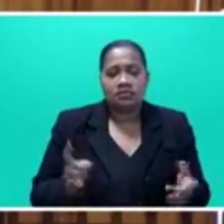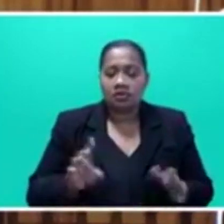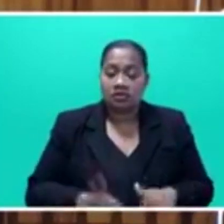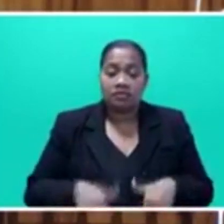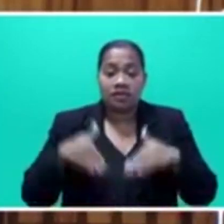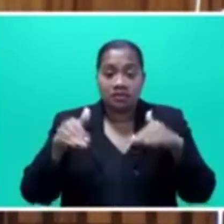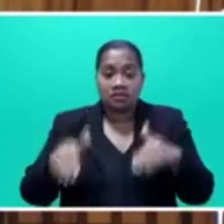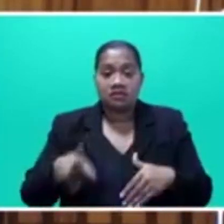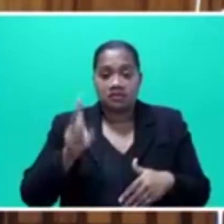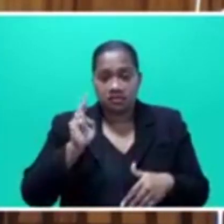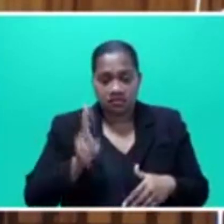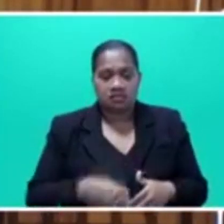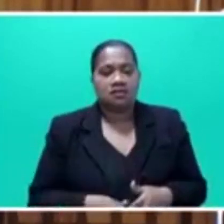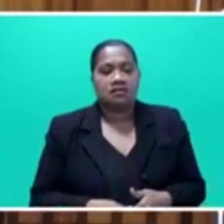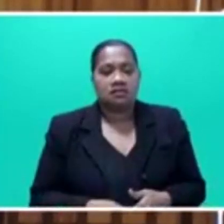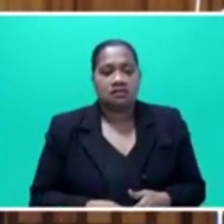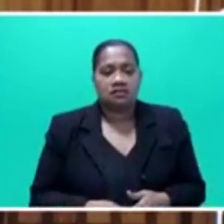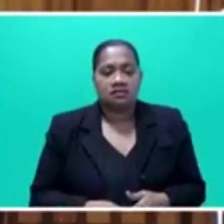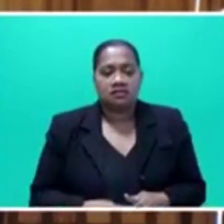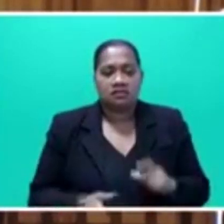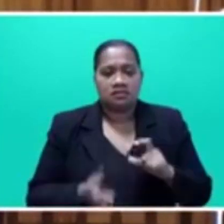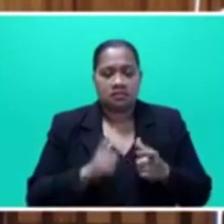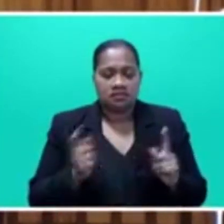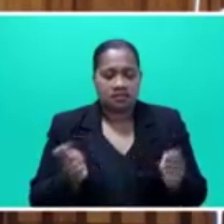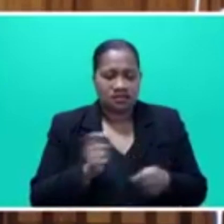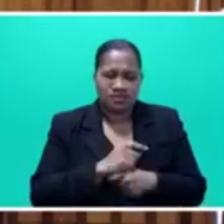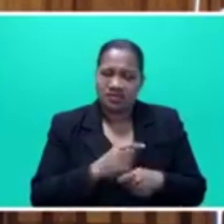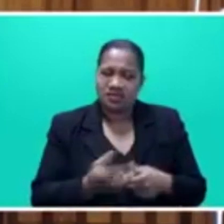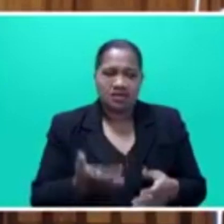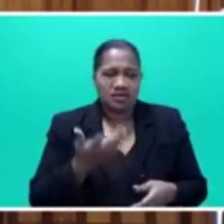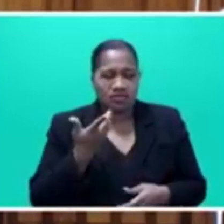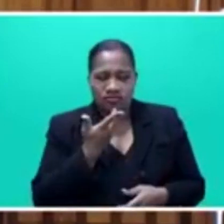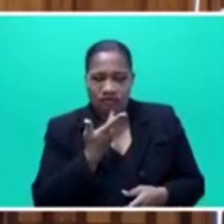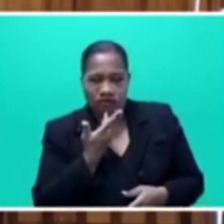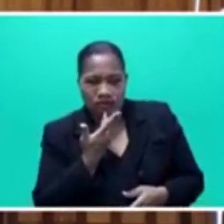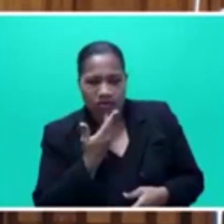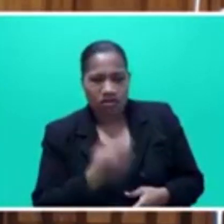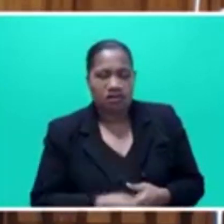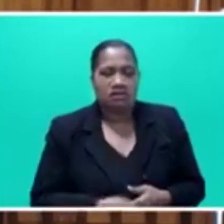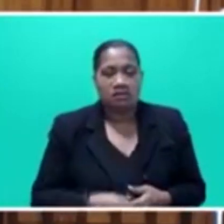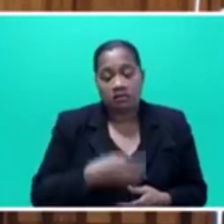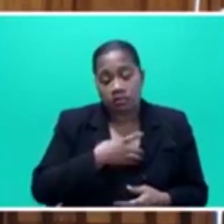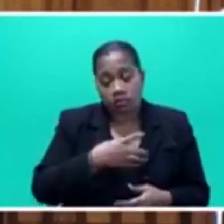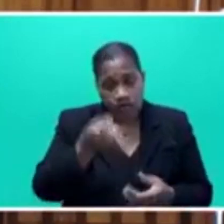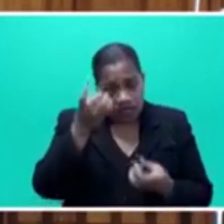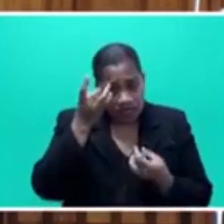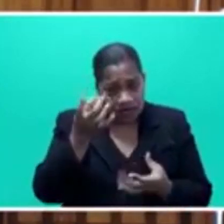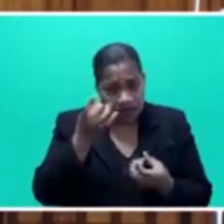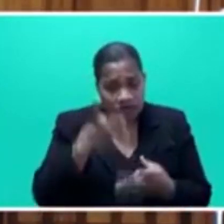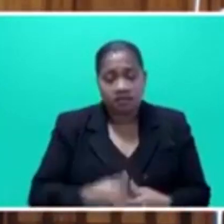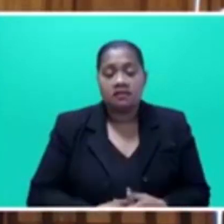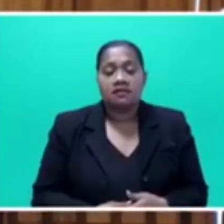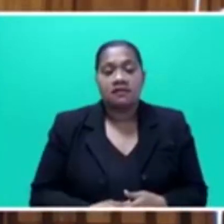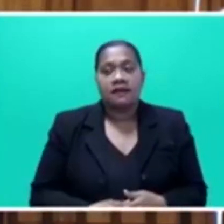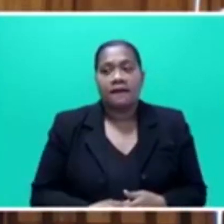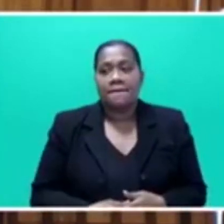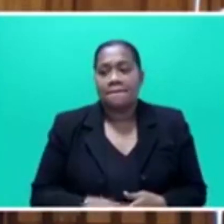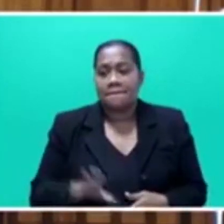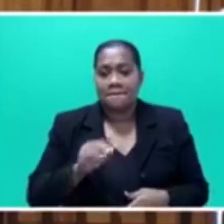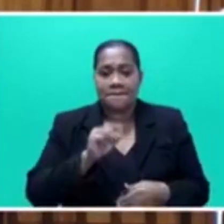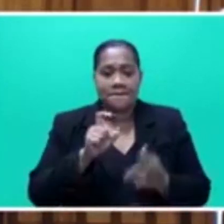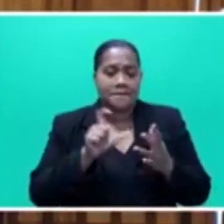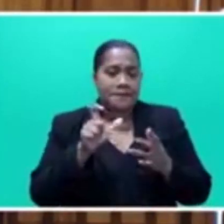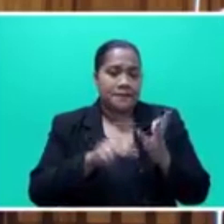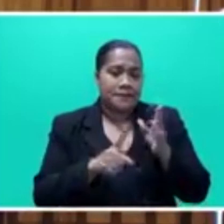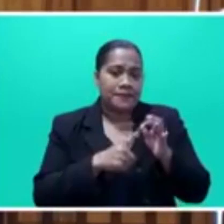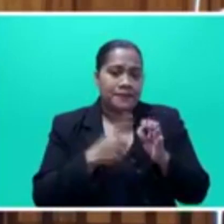again, downplaying climate change, Mr. Speaker, sir. It's quite shameful. Mr. Speaker, sir, more details. More details. According to the COP26 provisional